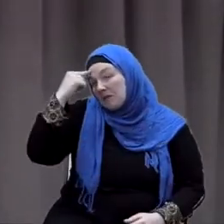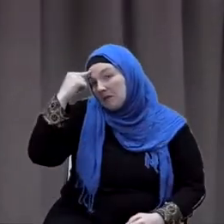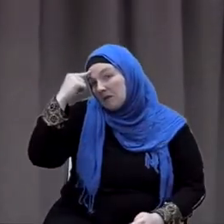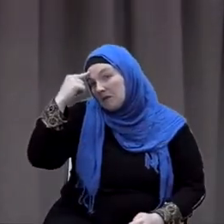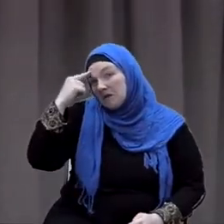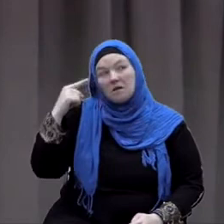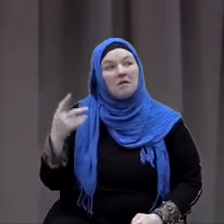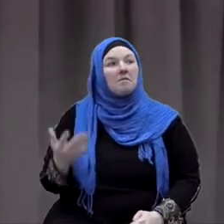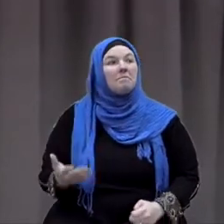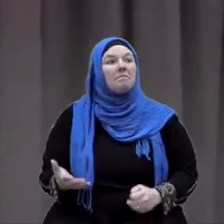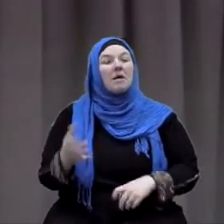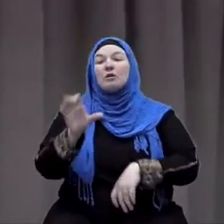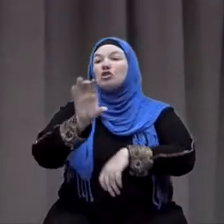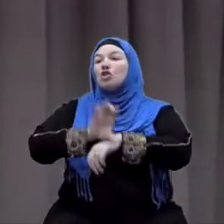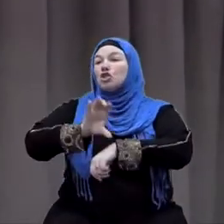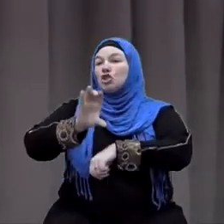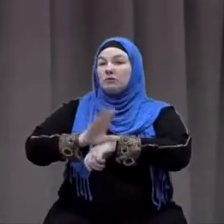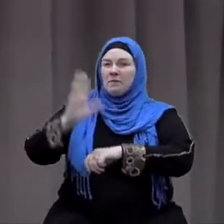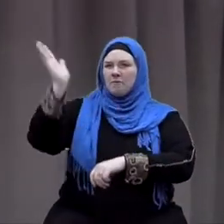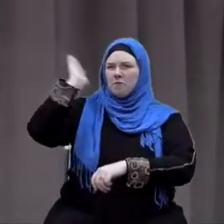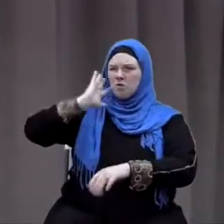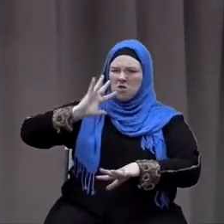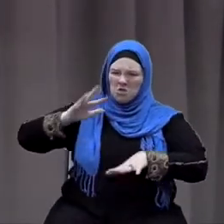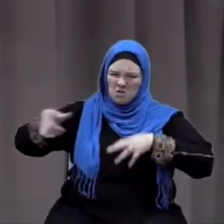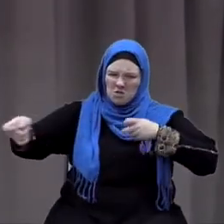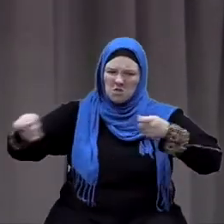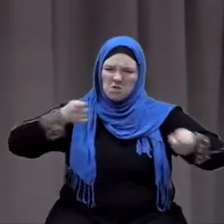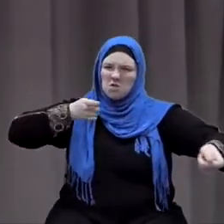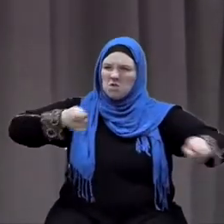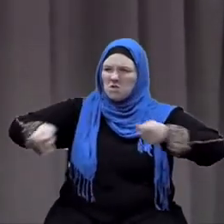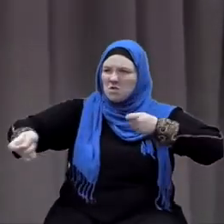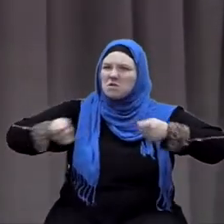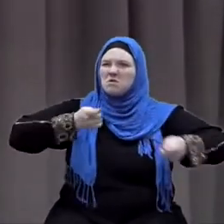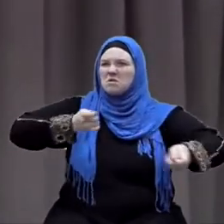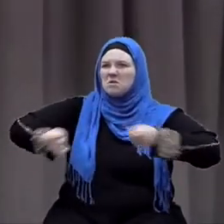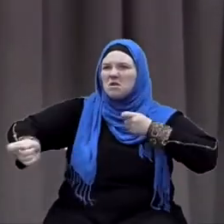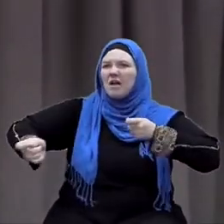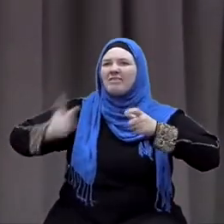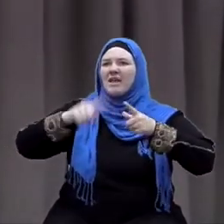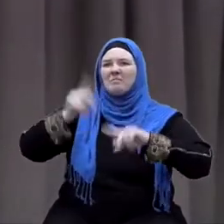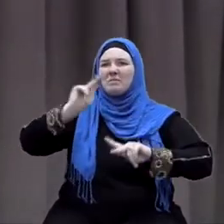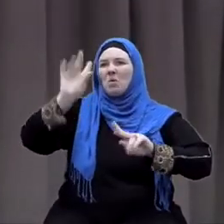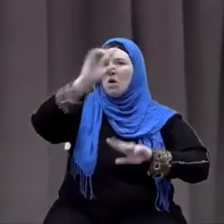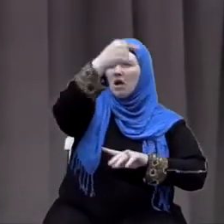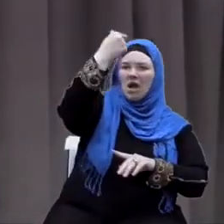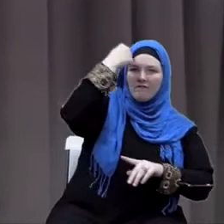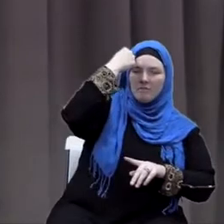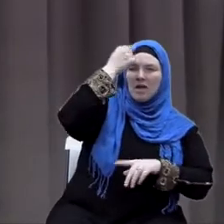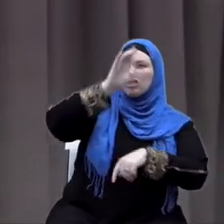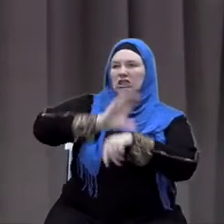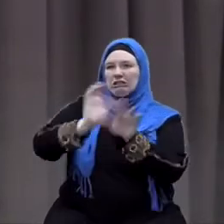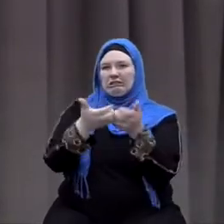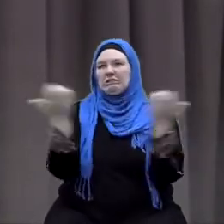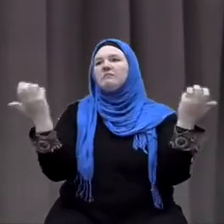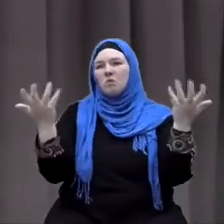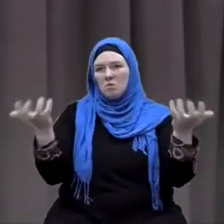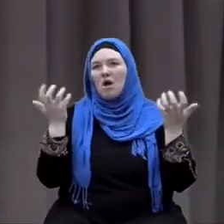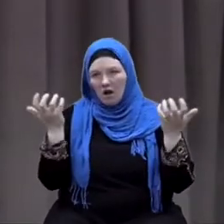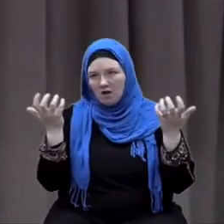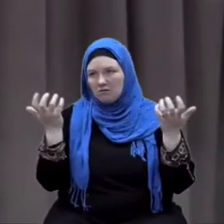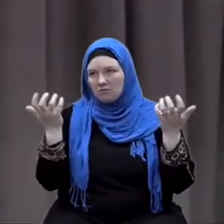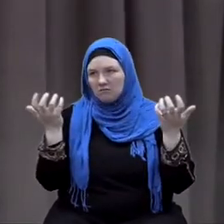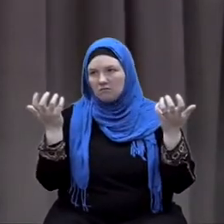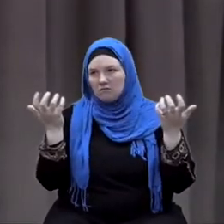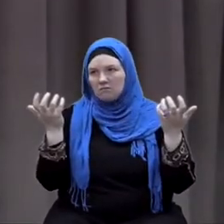the church, of public life, to the point of suffocation. People revolted against religions